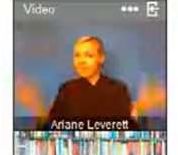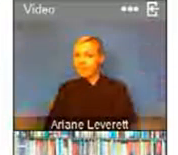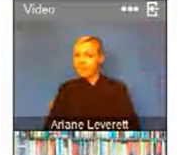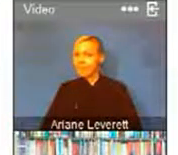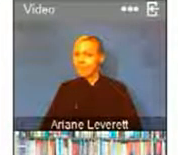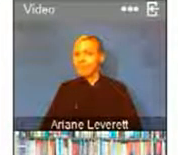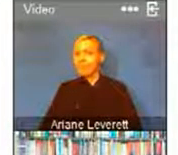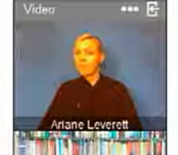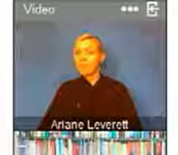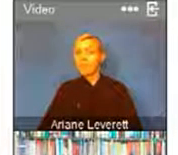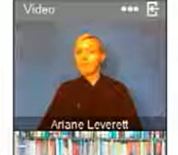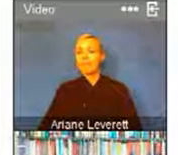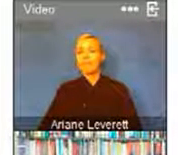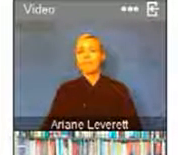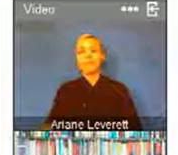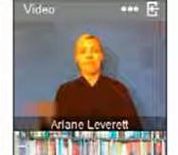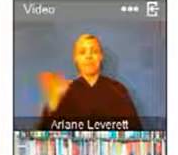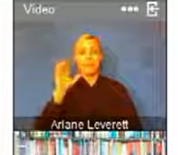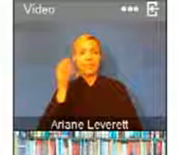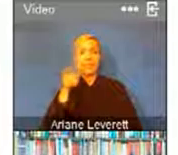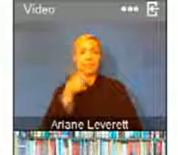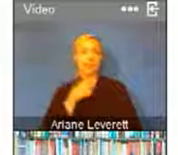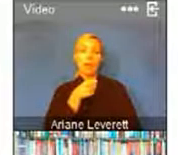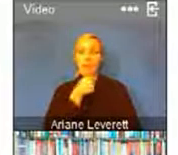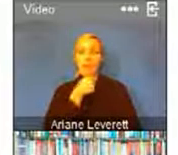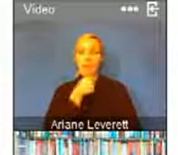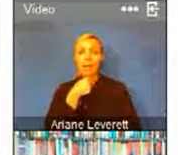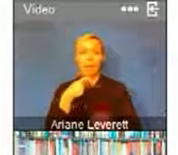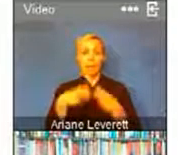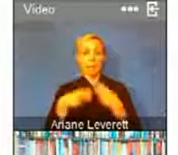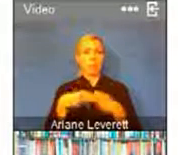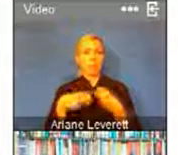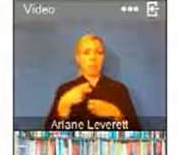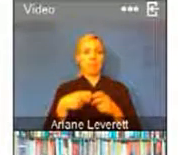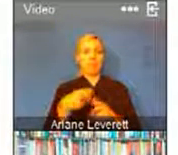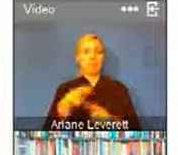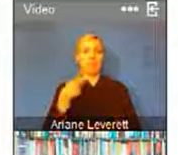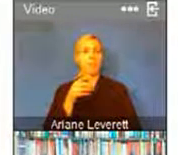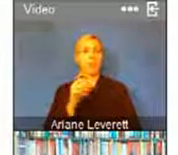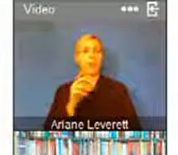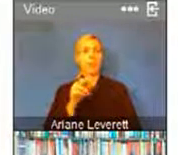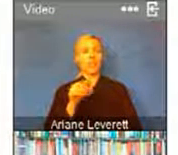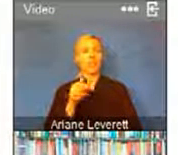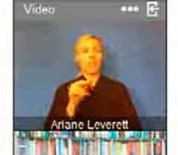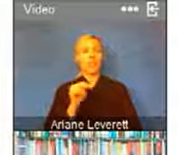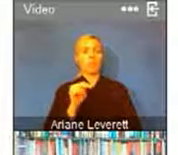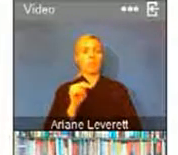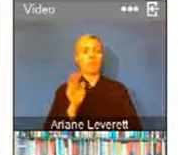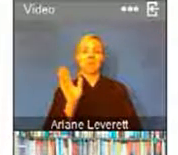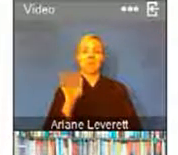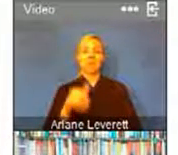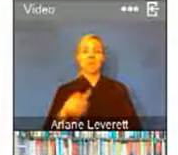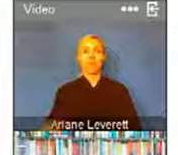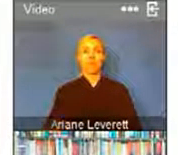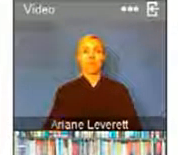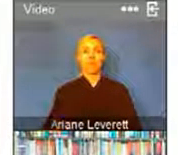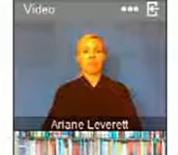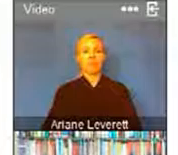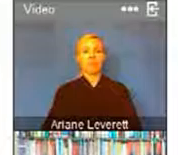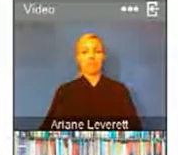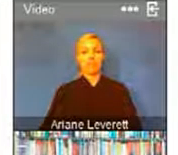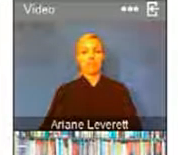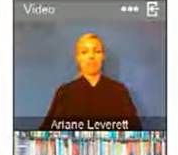They go to families to monitor the development, and they're using the strength-based approach. This means not looking